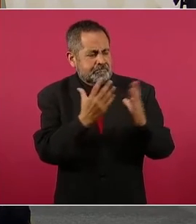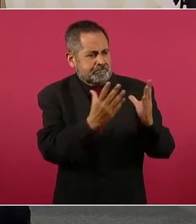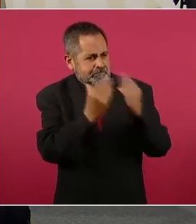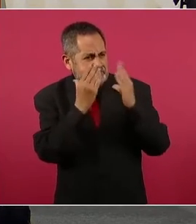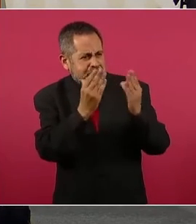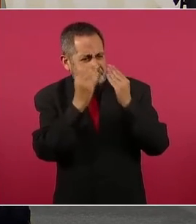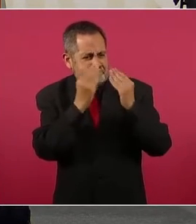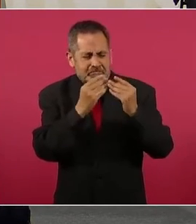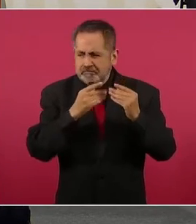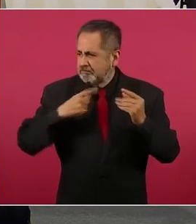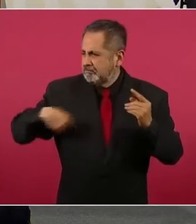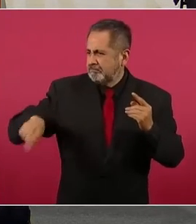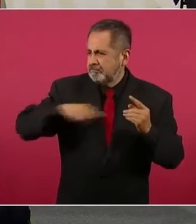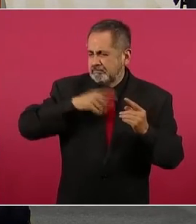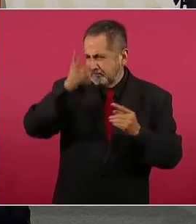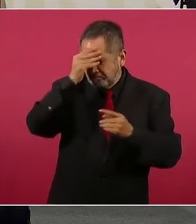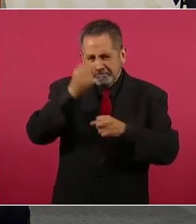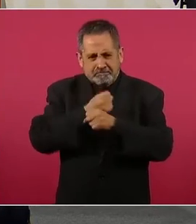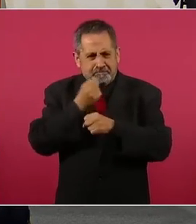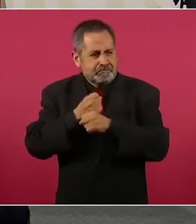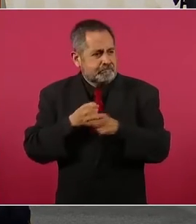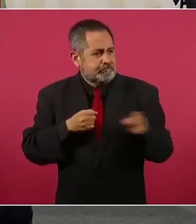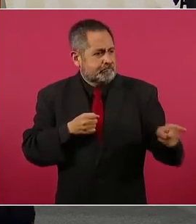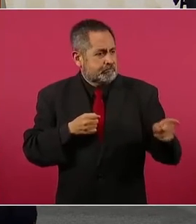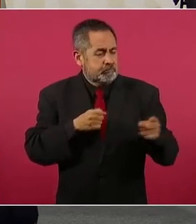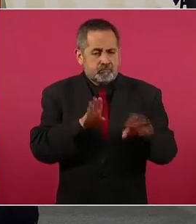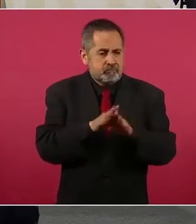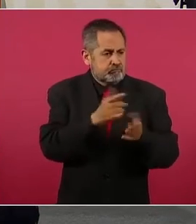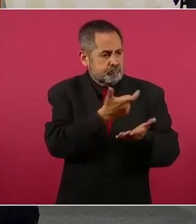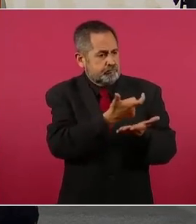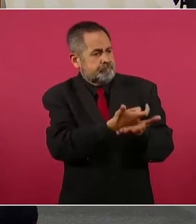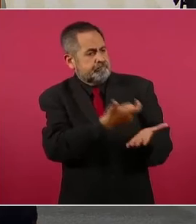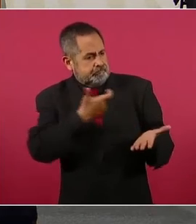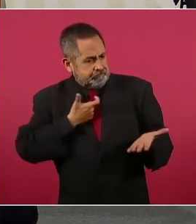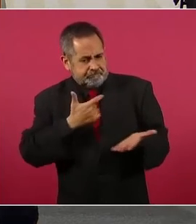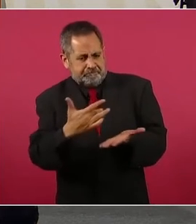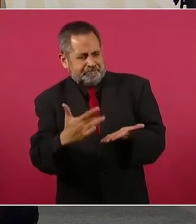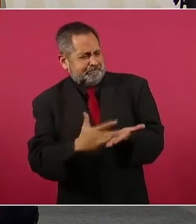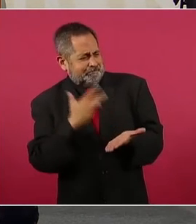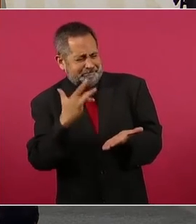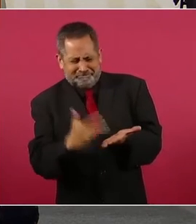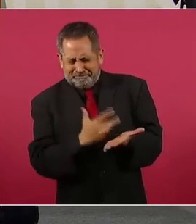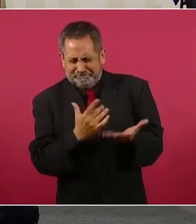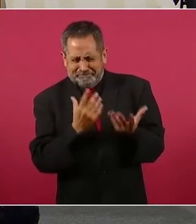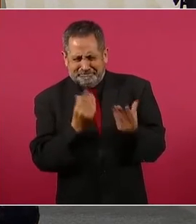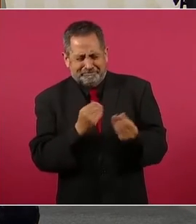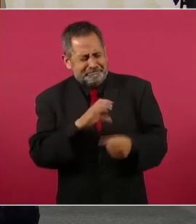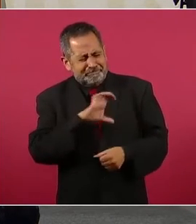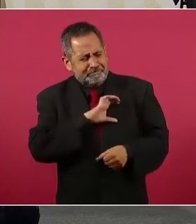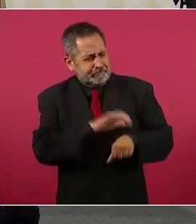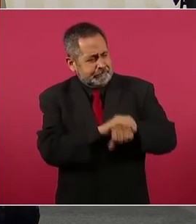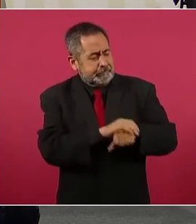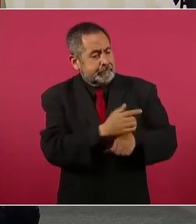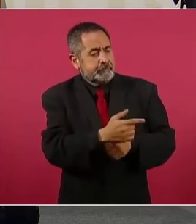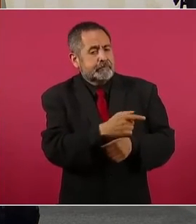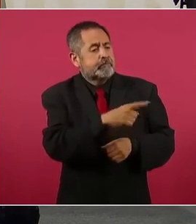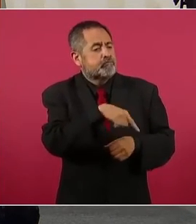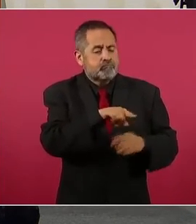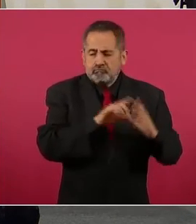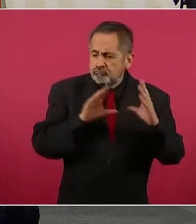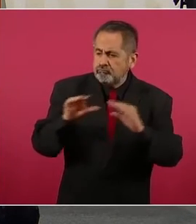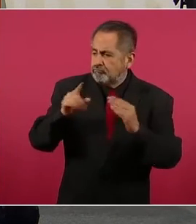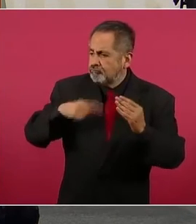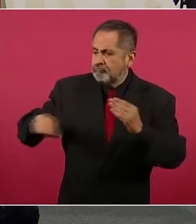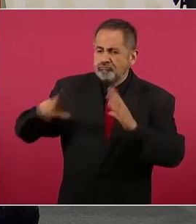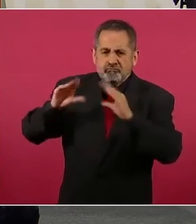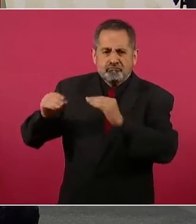nuestra gente, gave us resources to get on with our struggle, nos ayudaron tanto nuestra trained our people as doctors